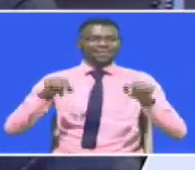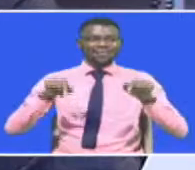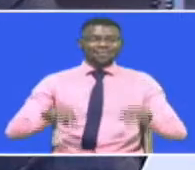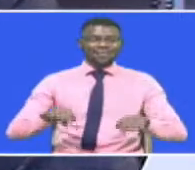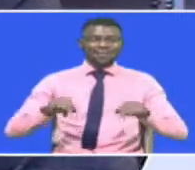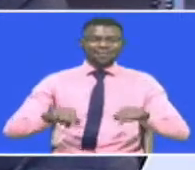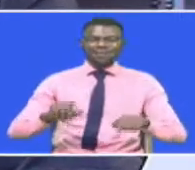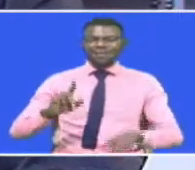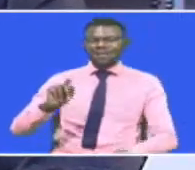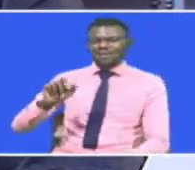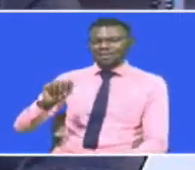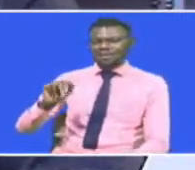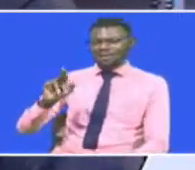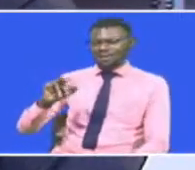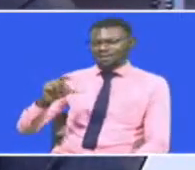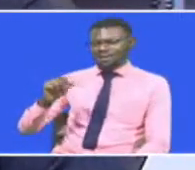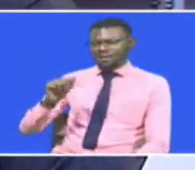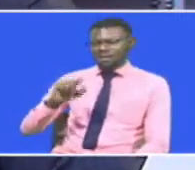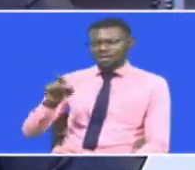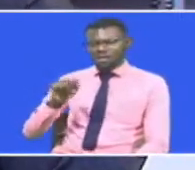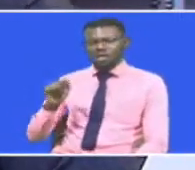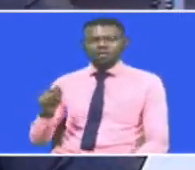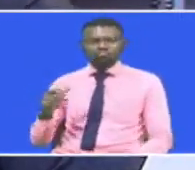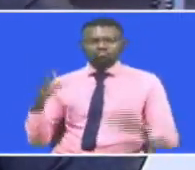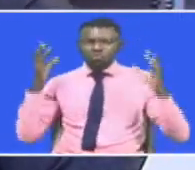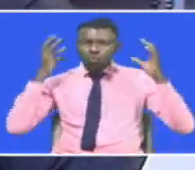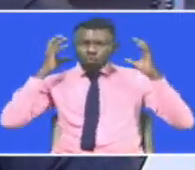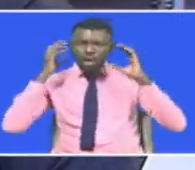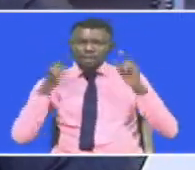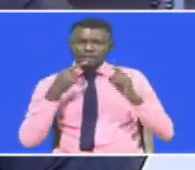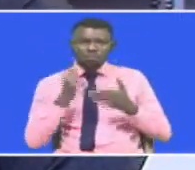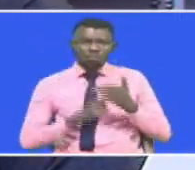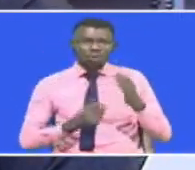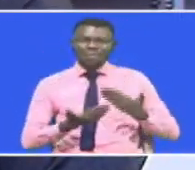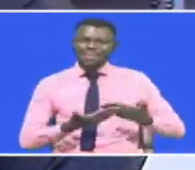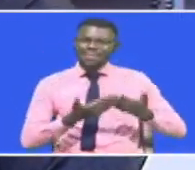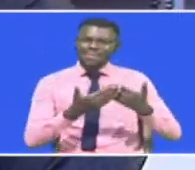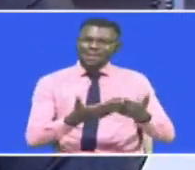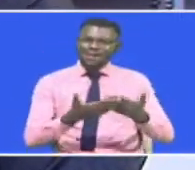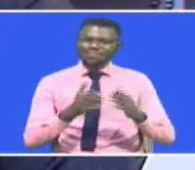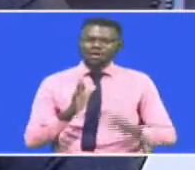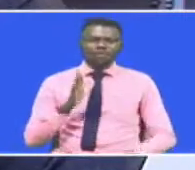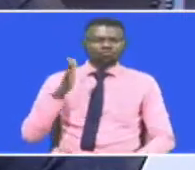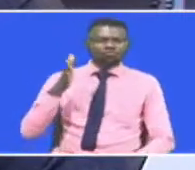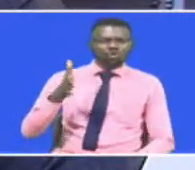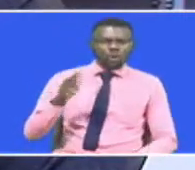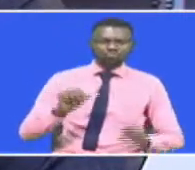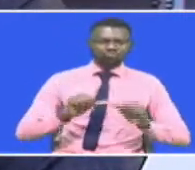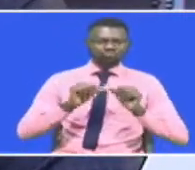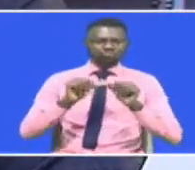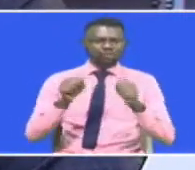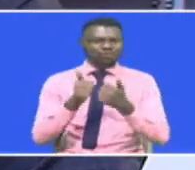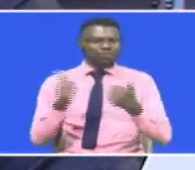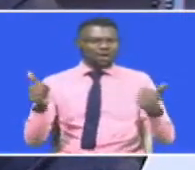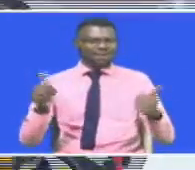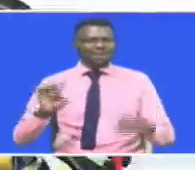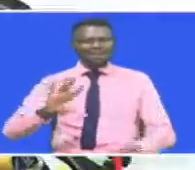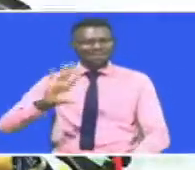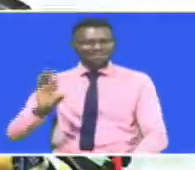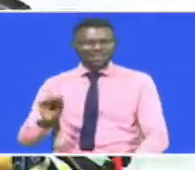Tangaza University College, say this is the only sure way to ensure a sustainable future for the continent.